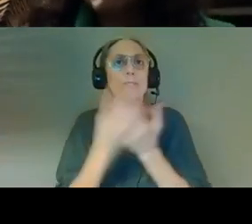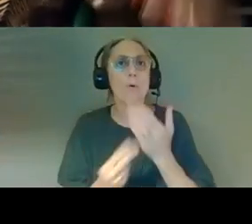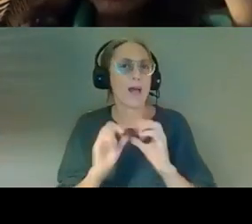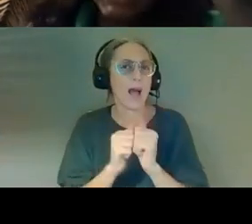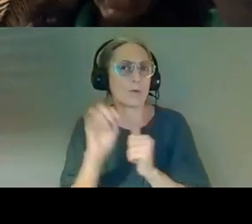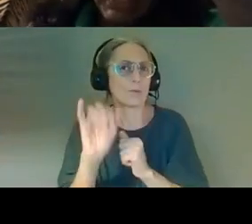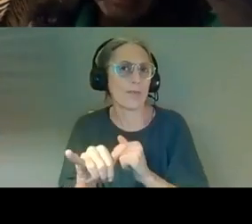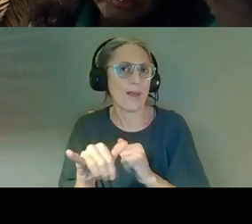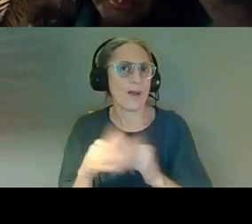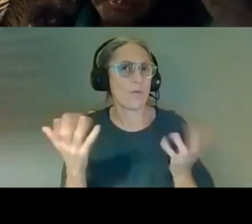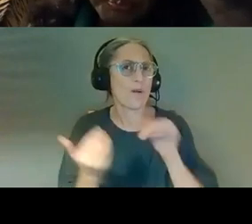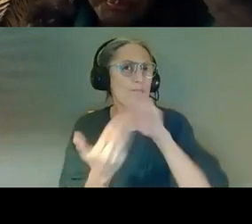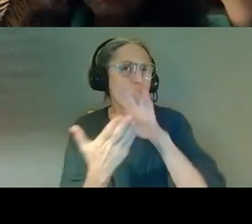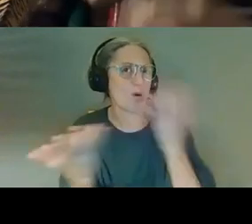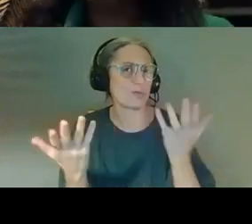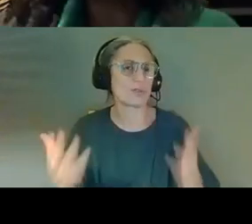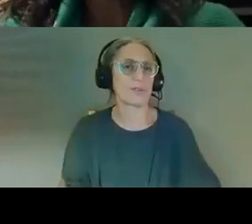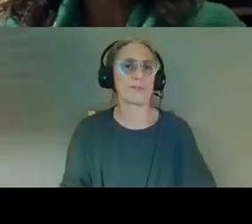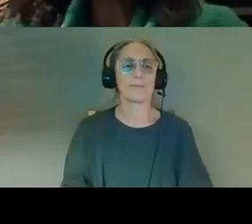Well, I think that